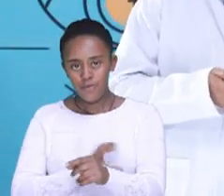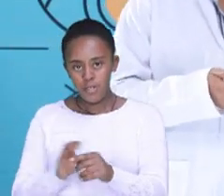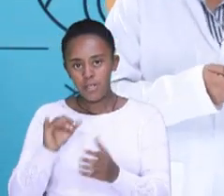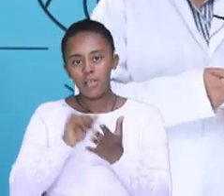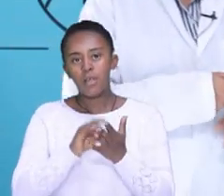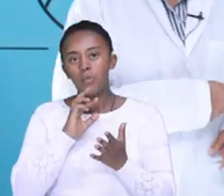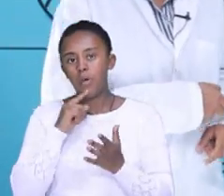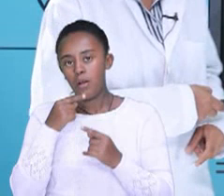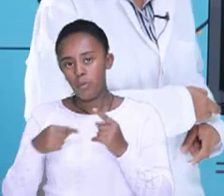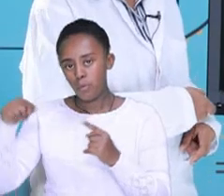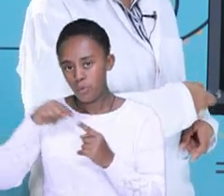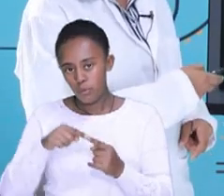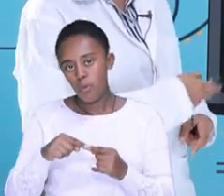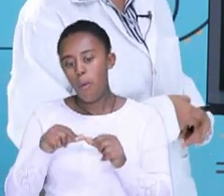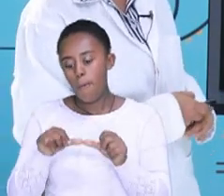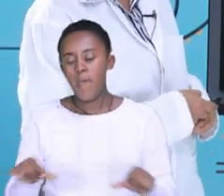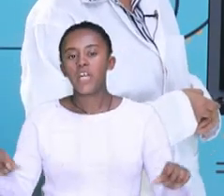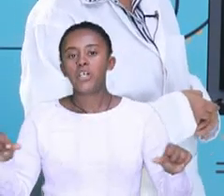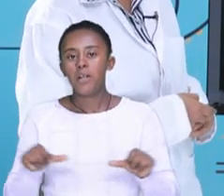we are going to measure.